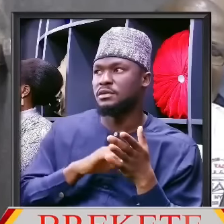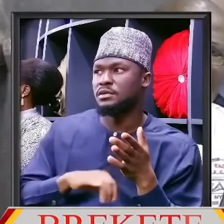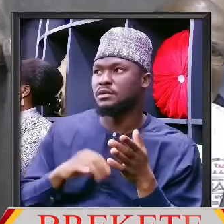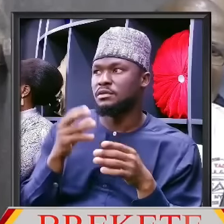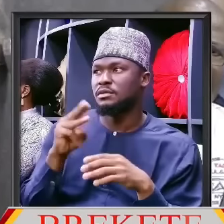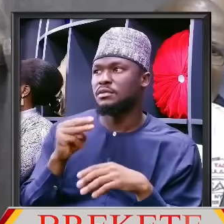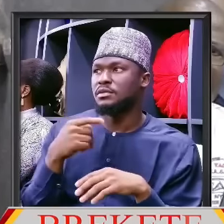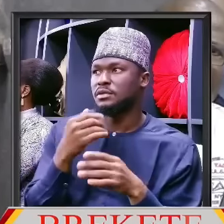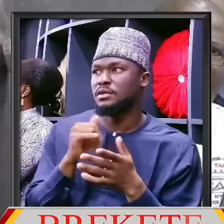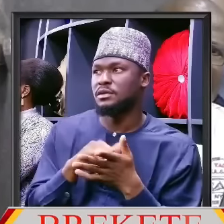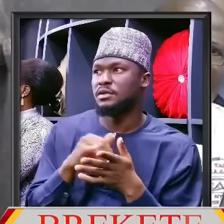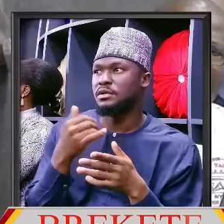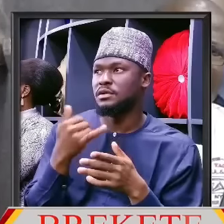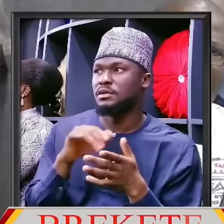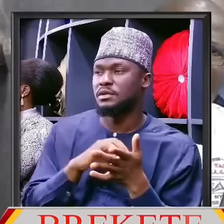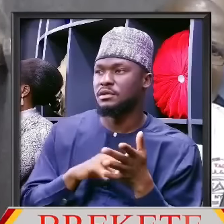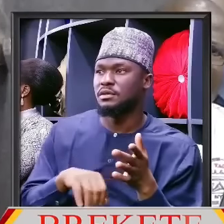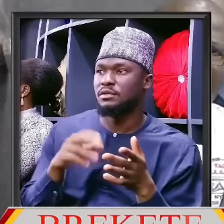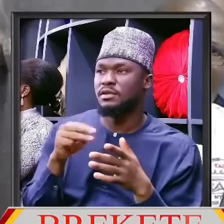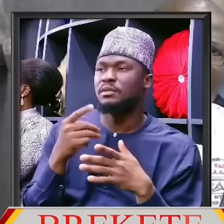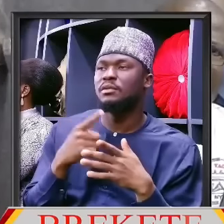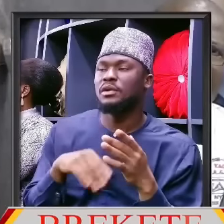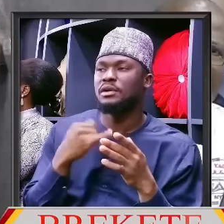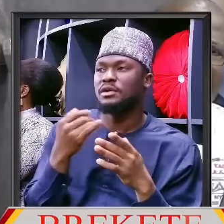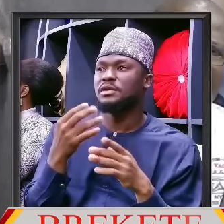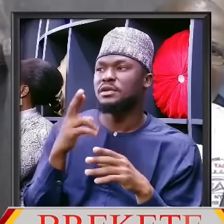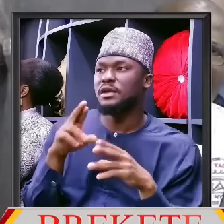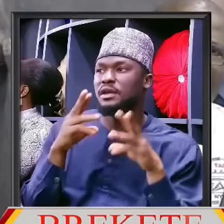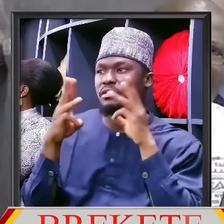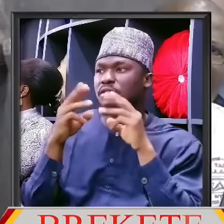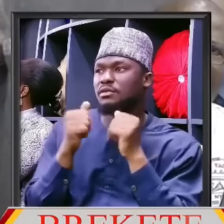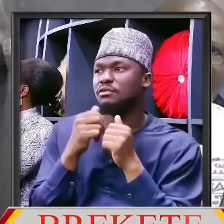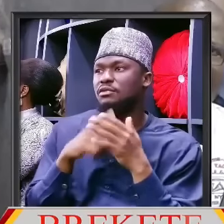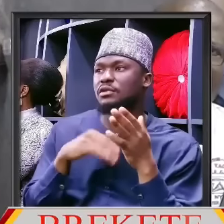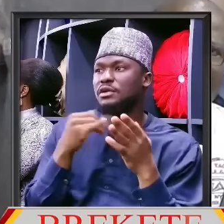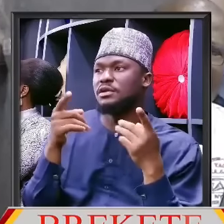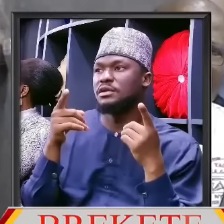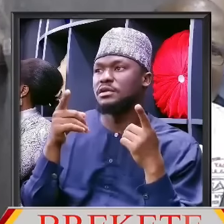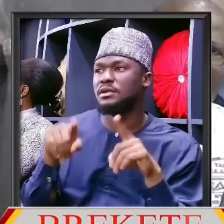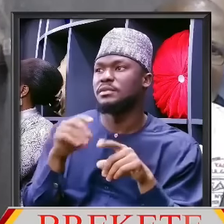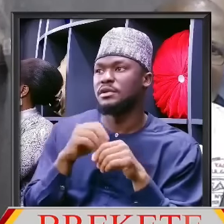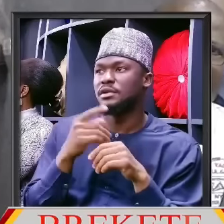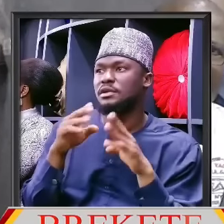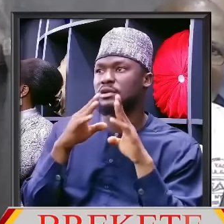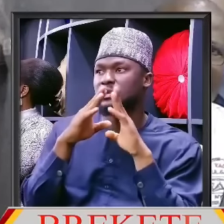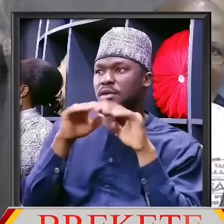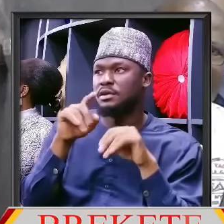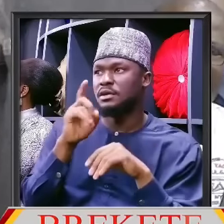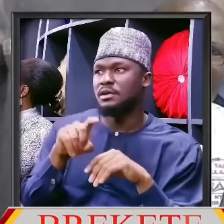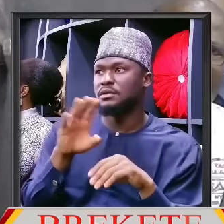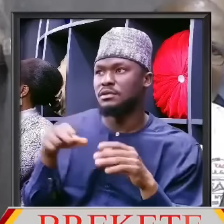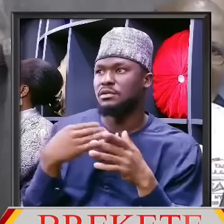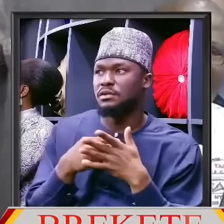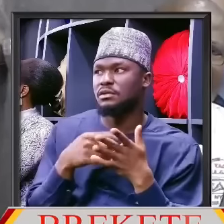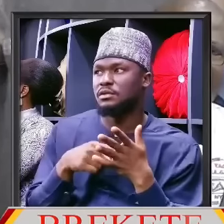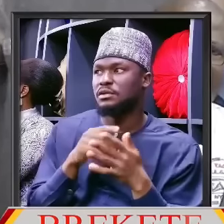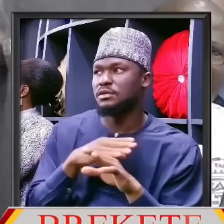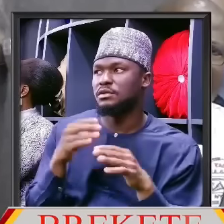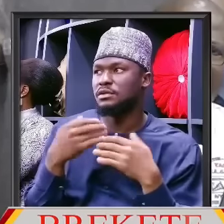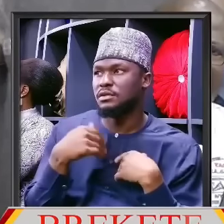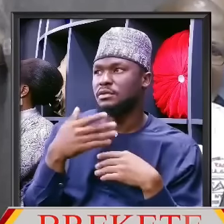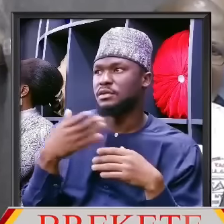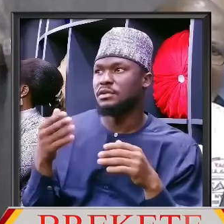they judge the case, they can't remove her. Waiting concern them with waiting to happen for the House. That has nothing to do with the Petitions Committee and